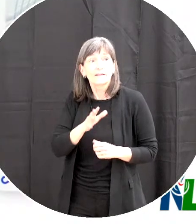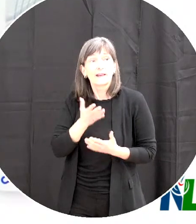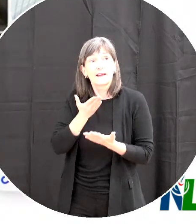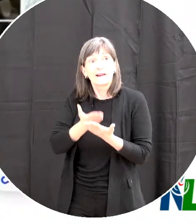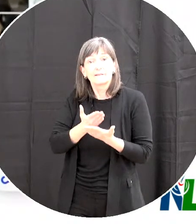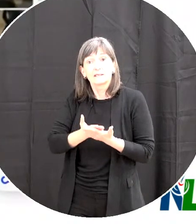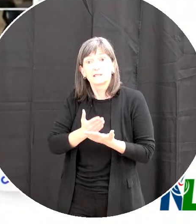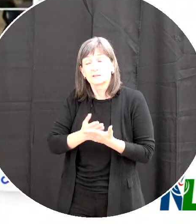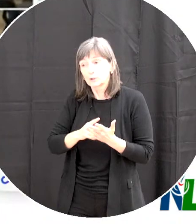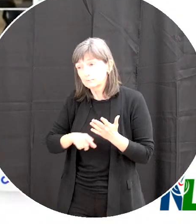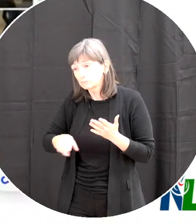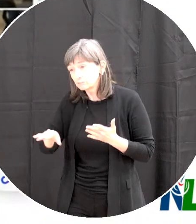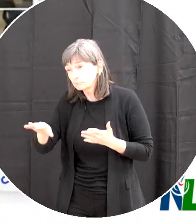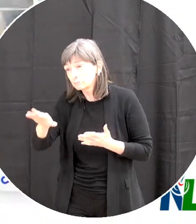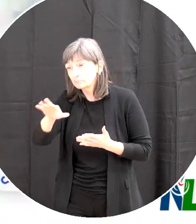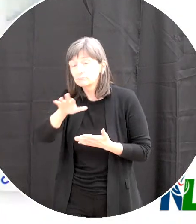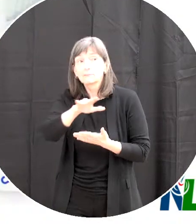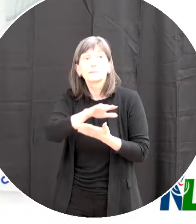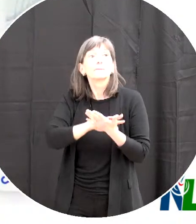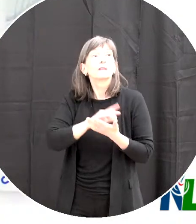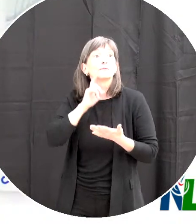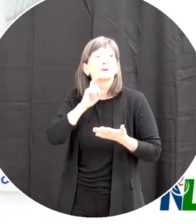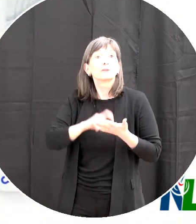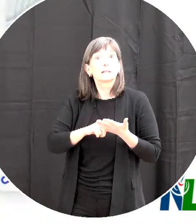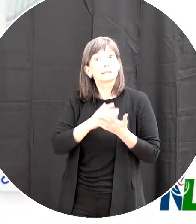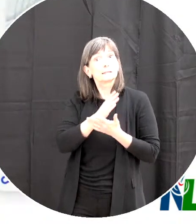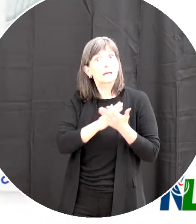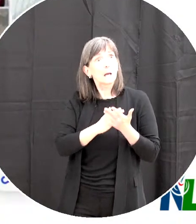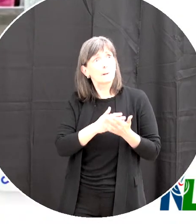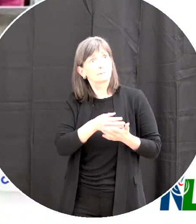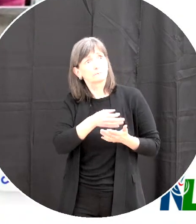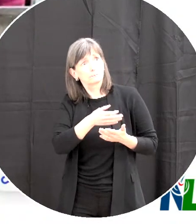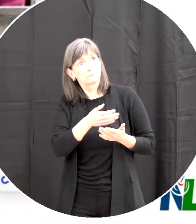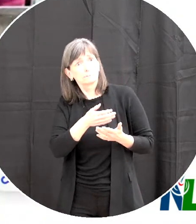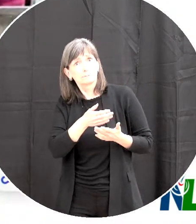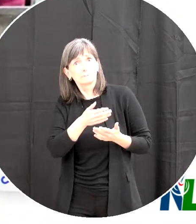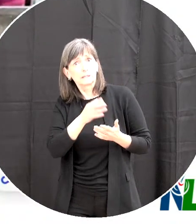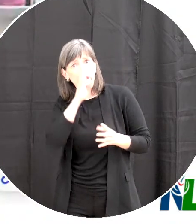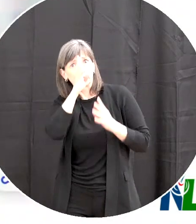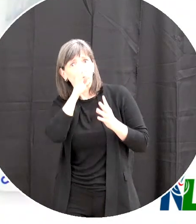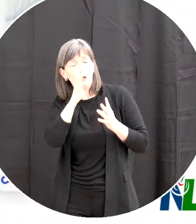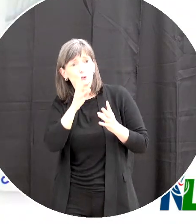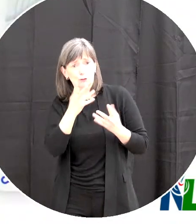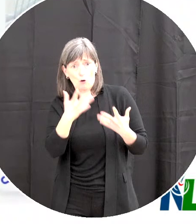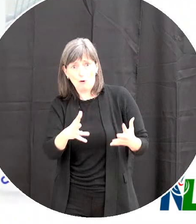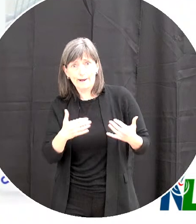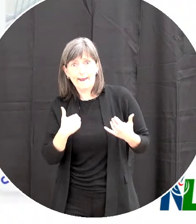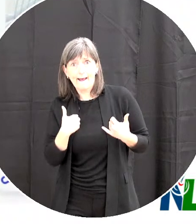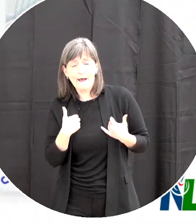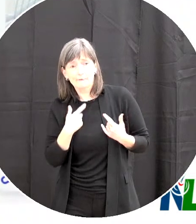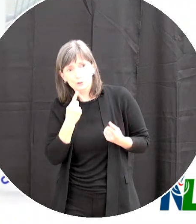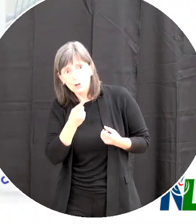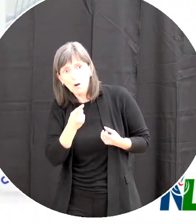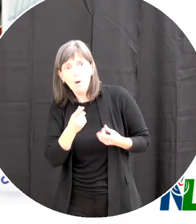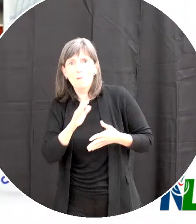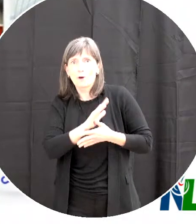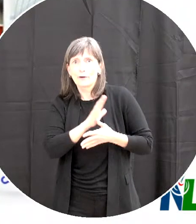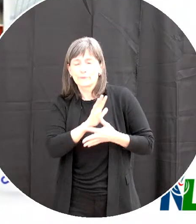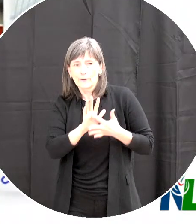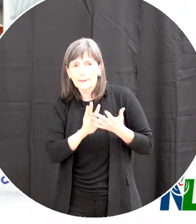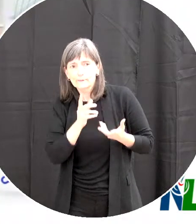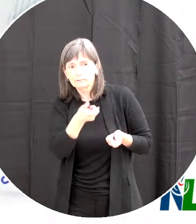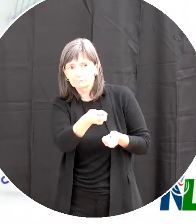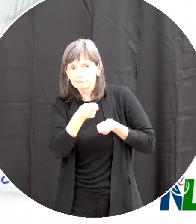collected, we were able to identify early innovators, and we made it a priority to foster the growth and development of these